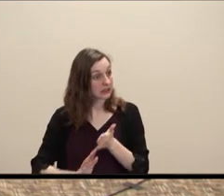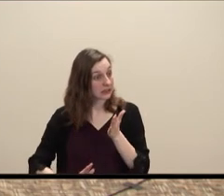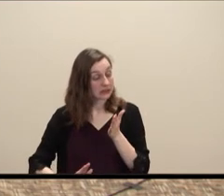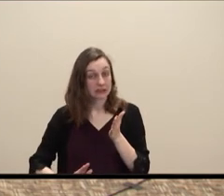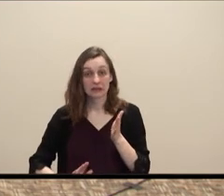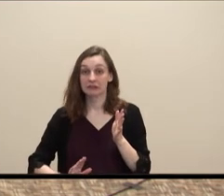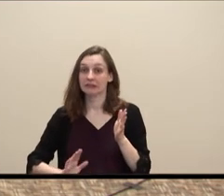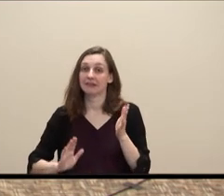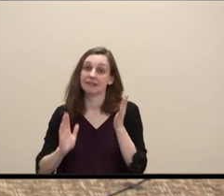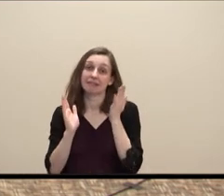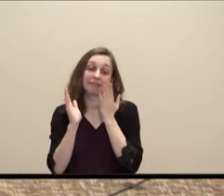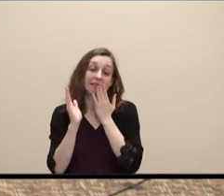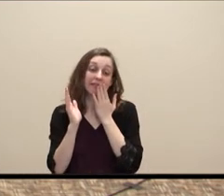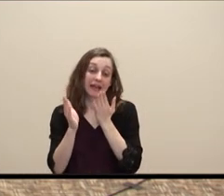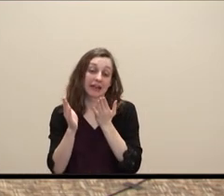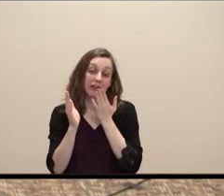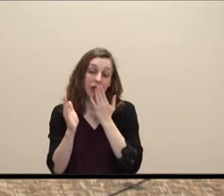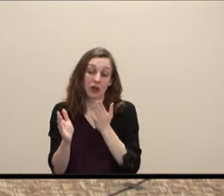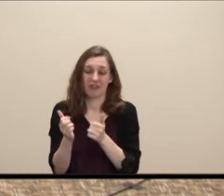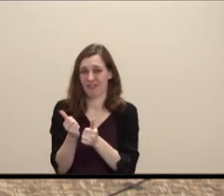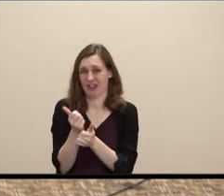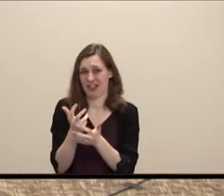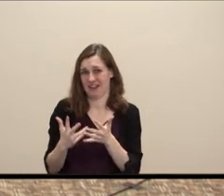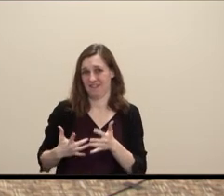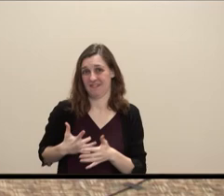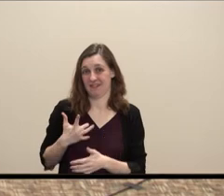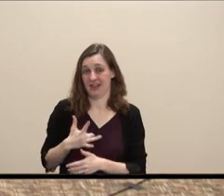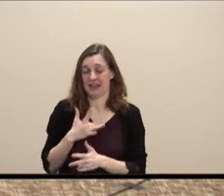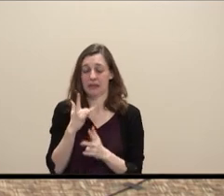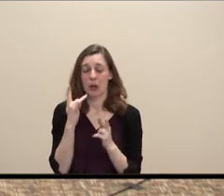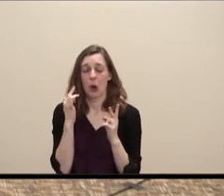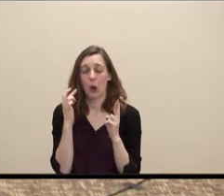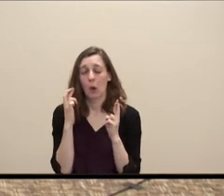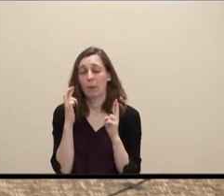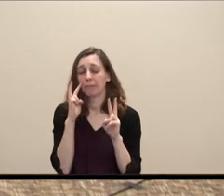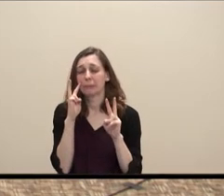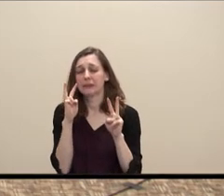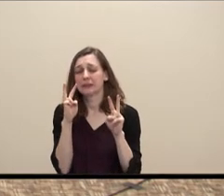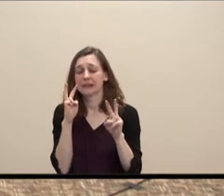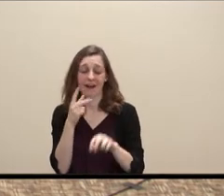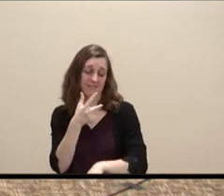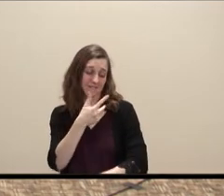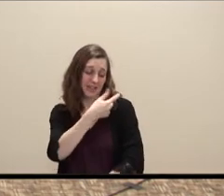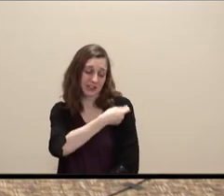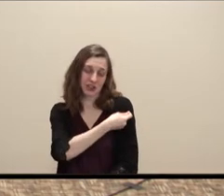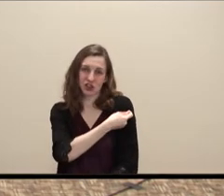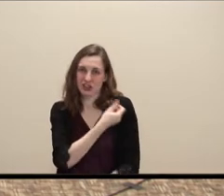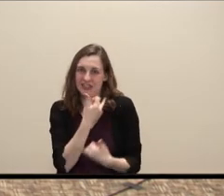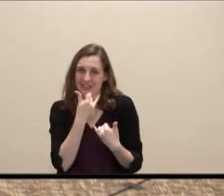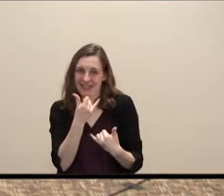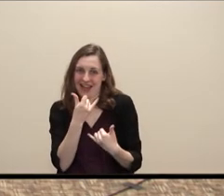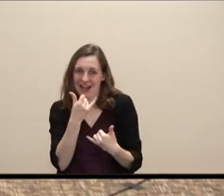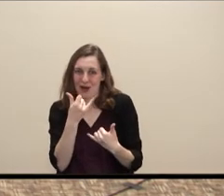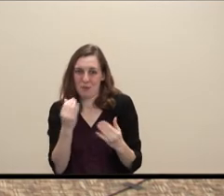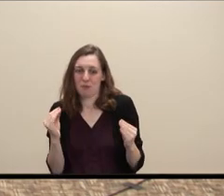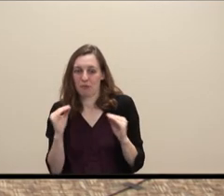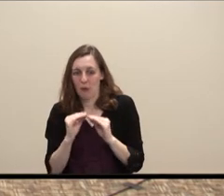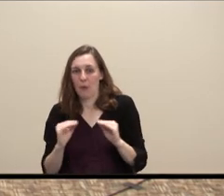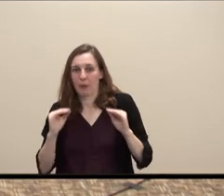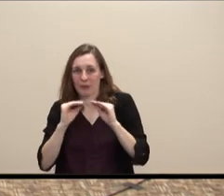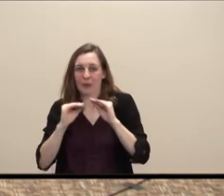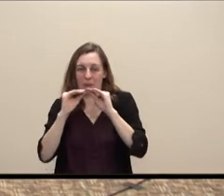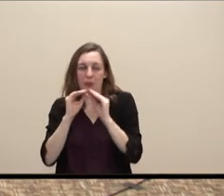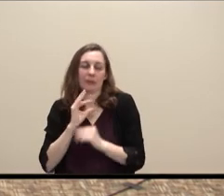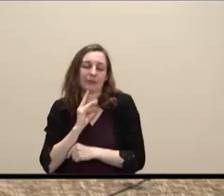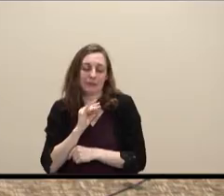Thank you. Well, it does feel, everything feels a bit more hopeful because vaccinations are coming up all over the place. But I